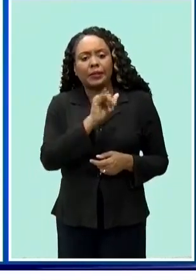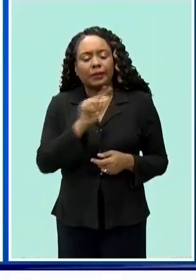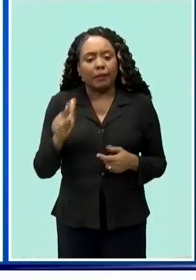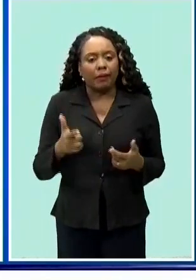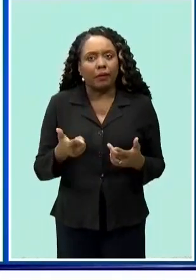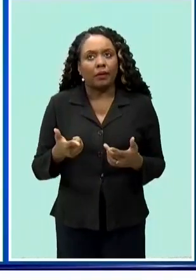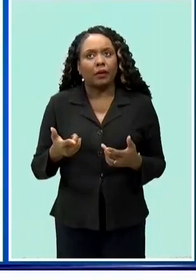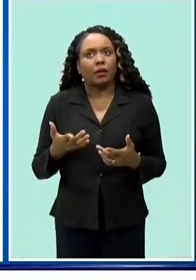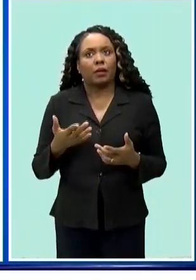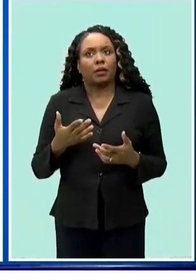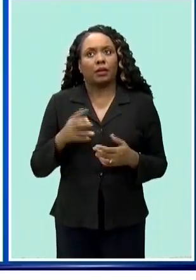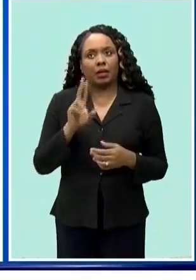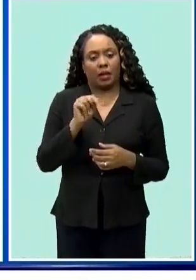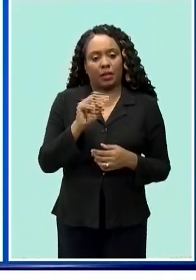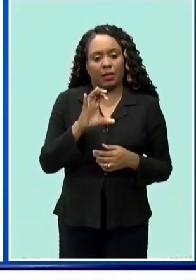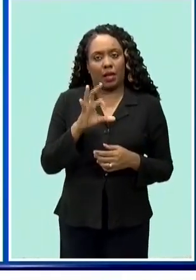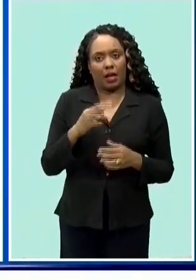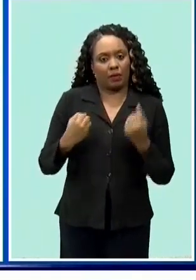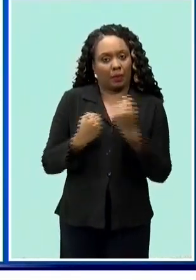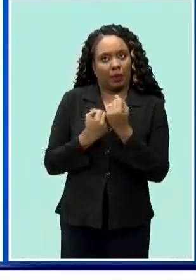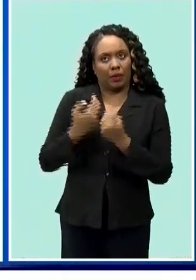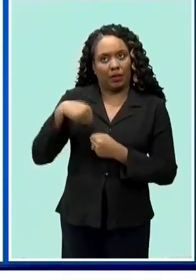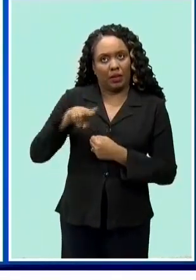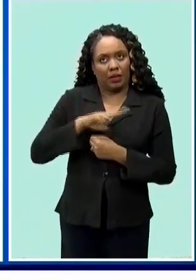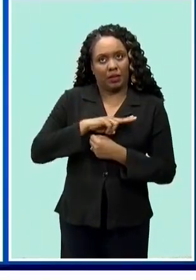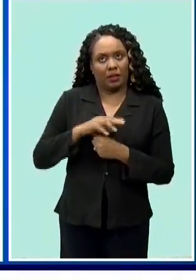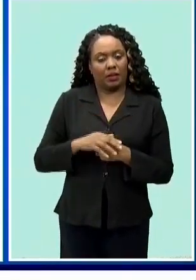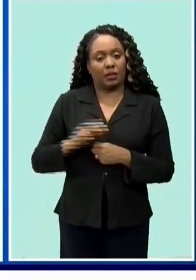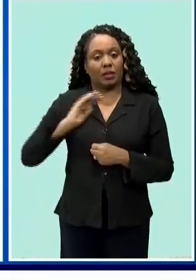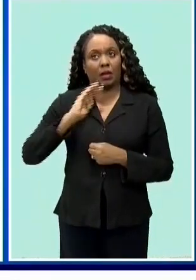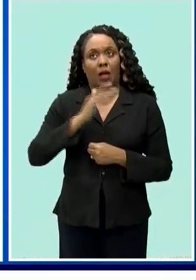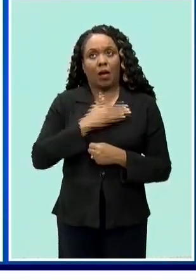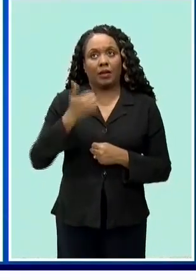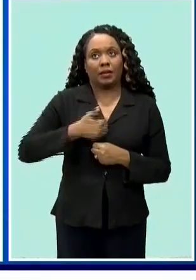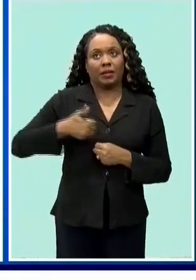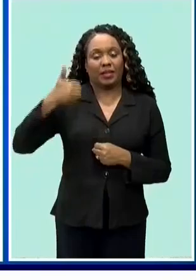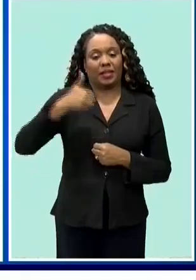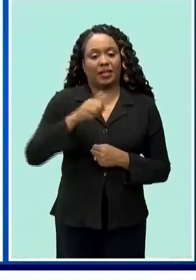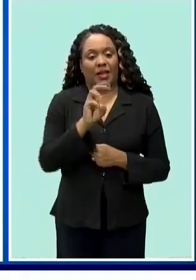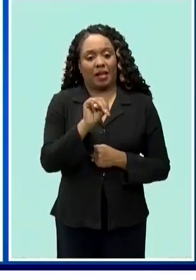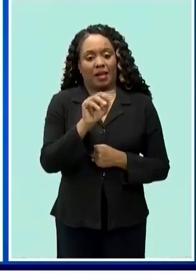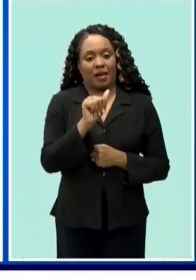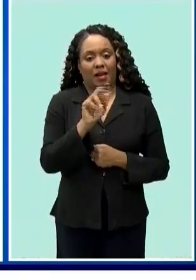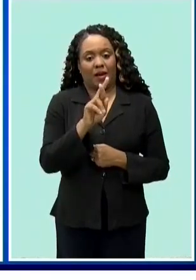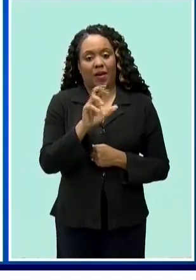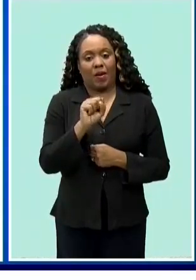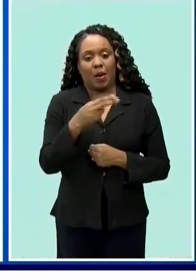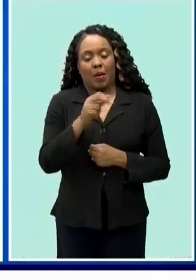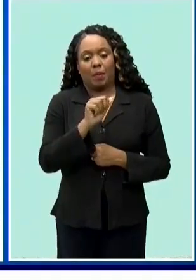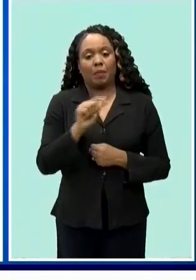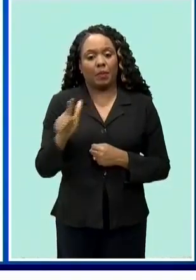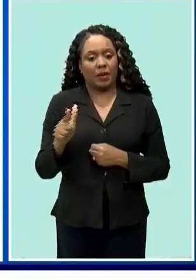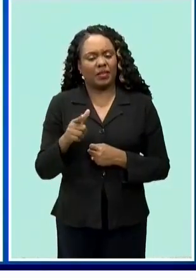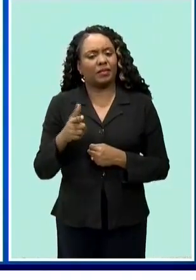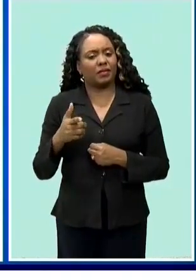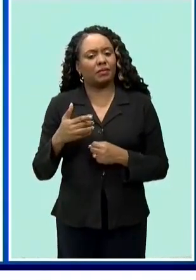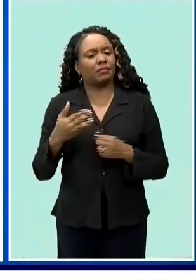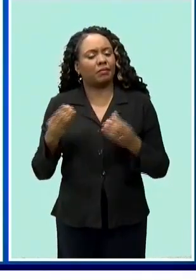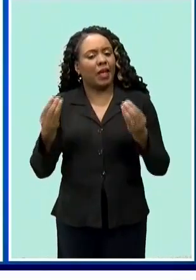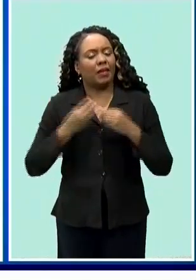the benefit of the NCF behind us. Bernadette here, our city marshal, brought the idea. We haven't done anything as a family since we came back